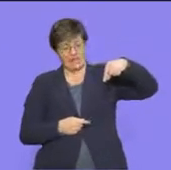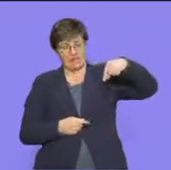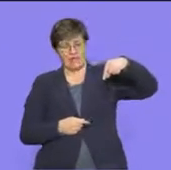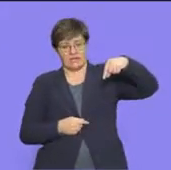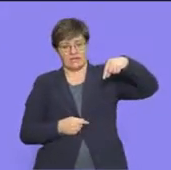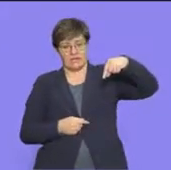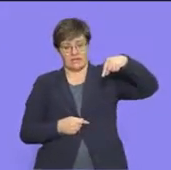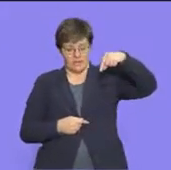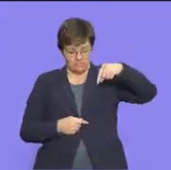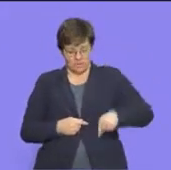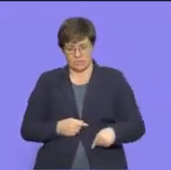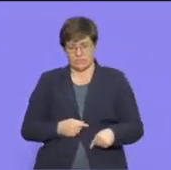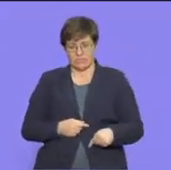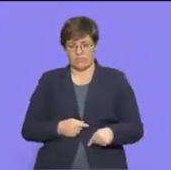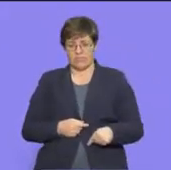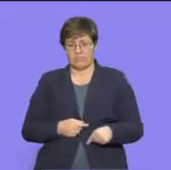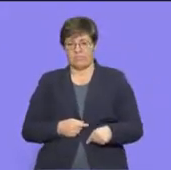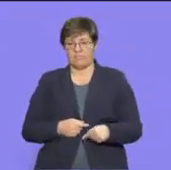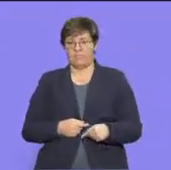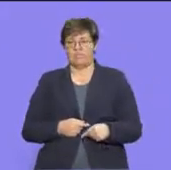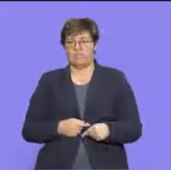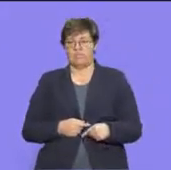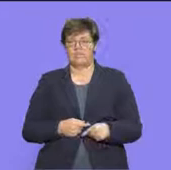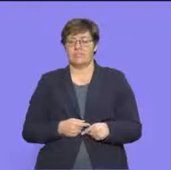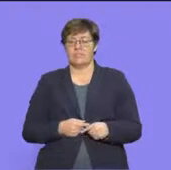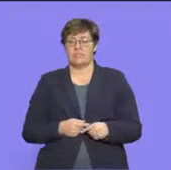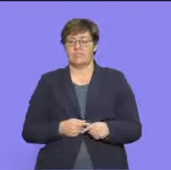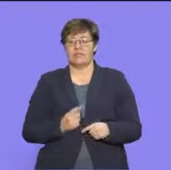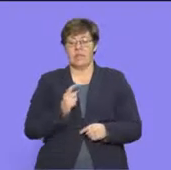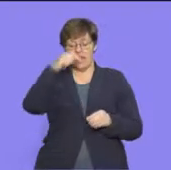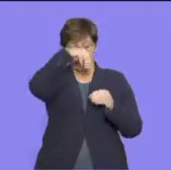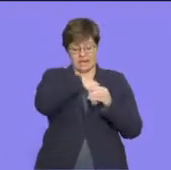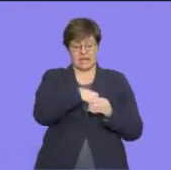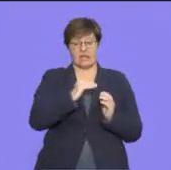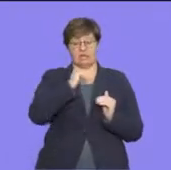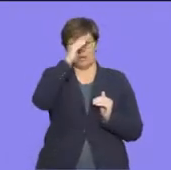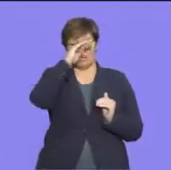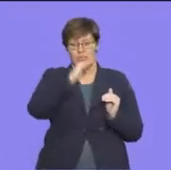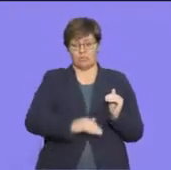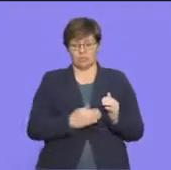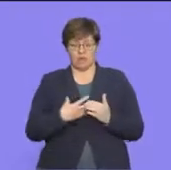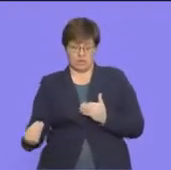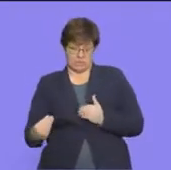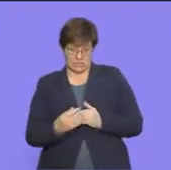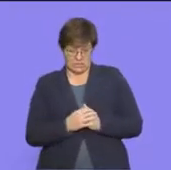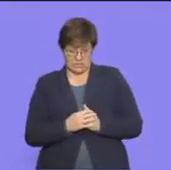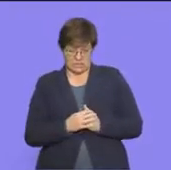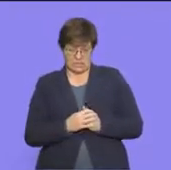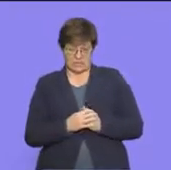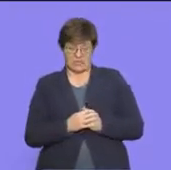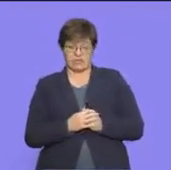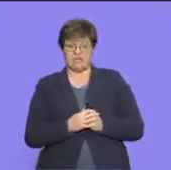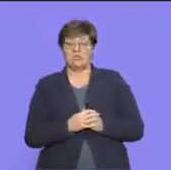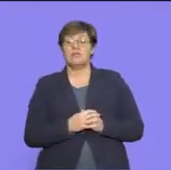out. Always remember those three. In, top, bottom, out. And when my heart relaxes, the